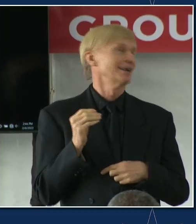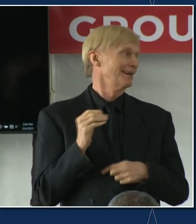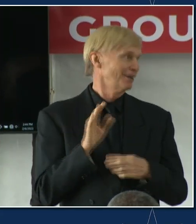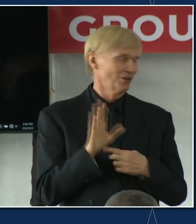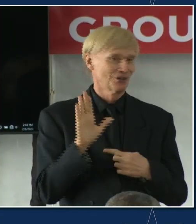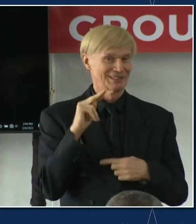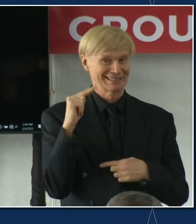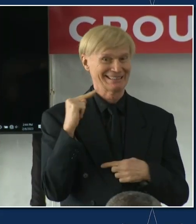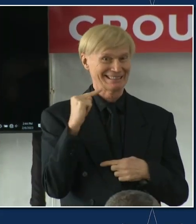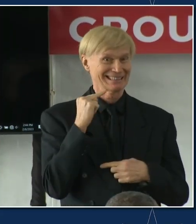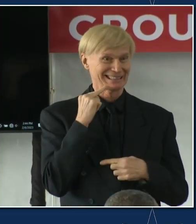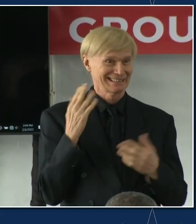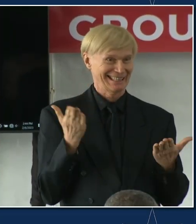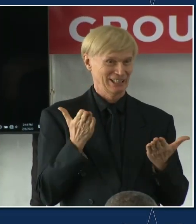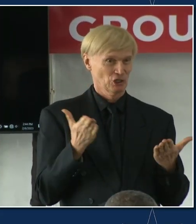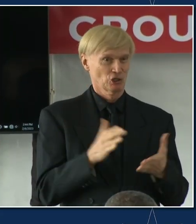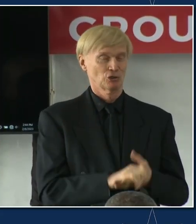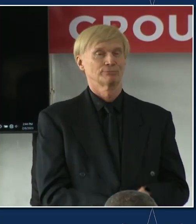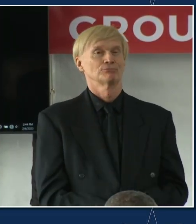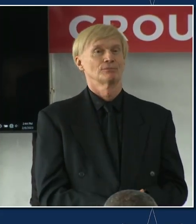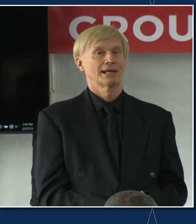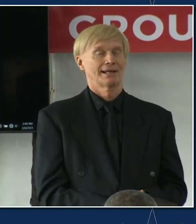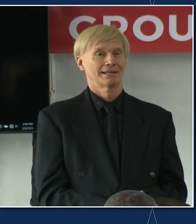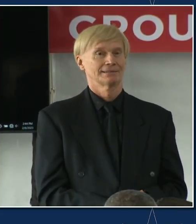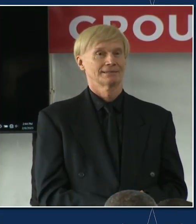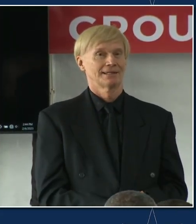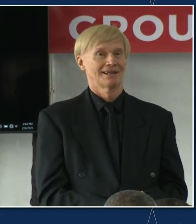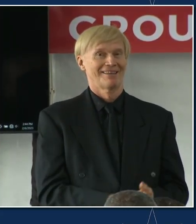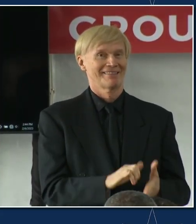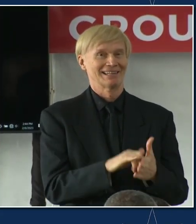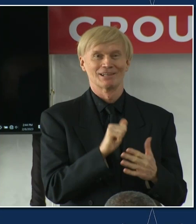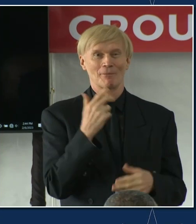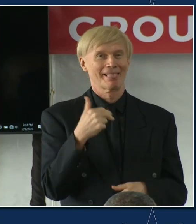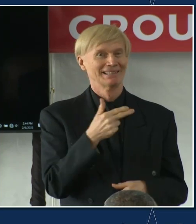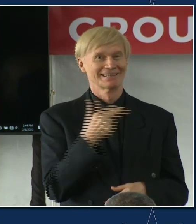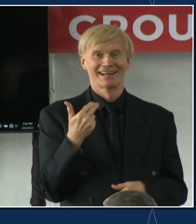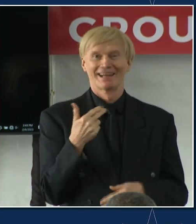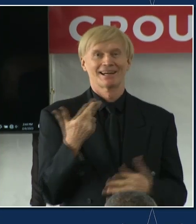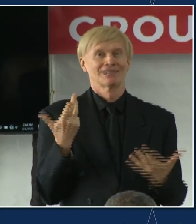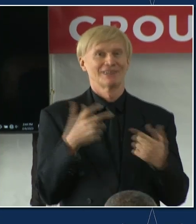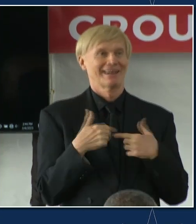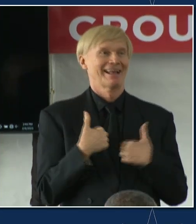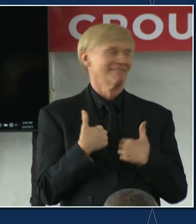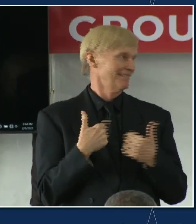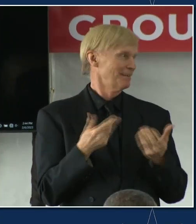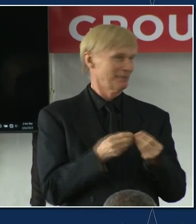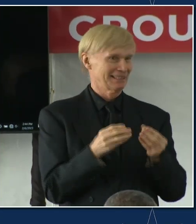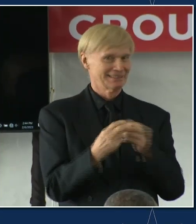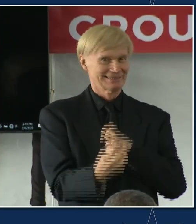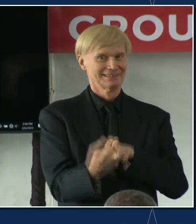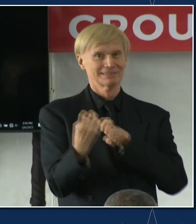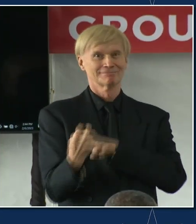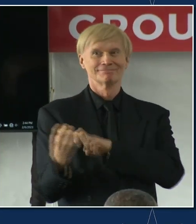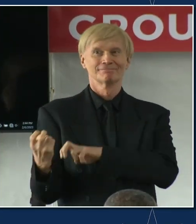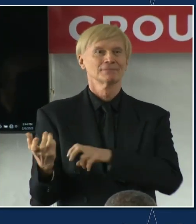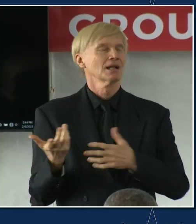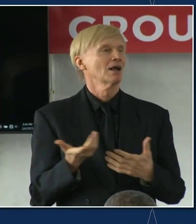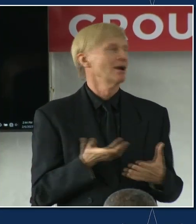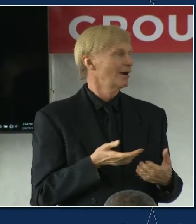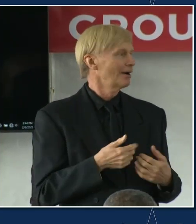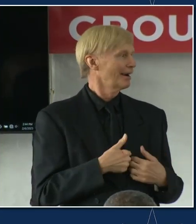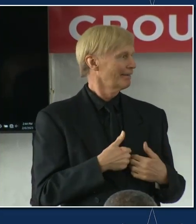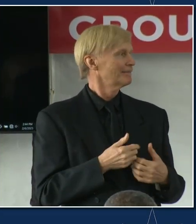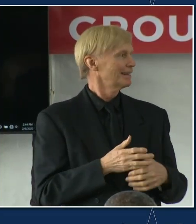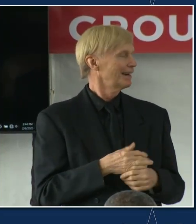her niece is here. And it's a blessing. So we used to have meetings with Lorraine Dixon